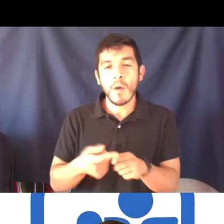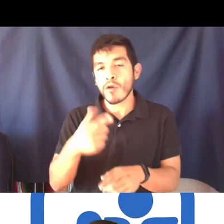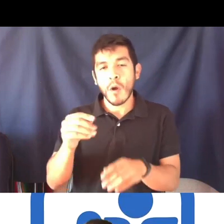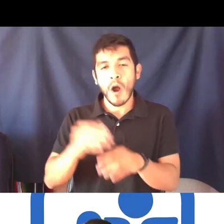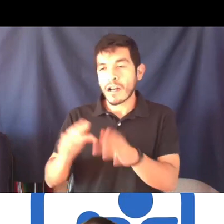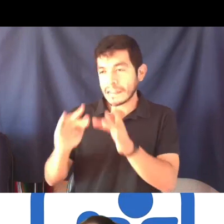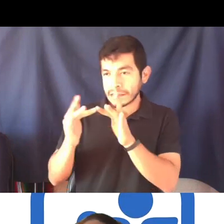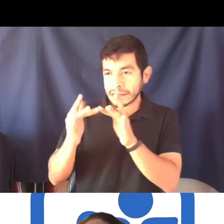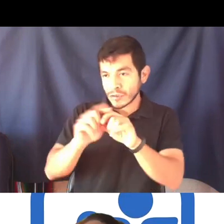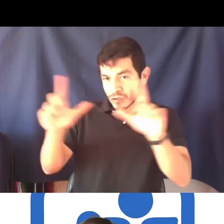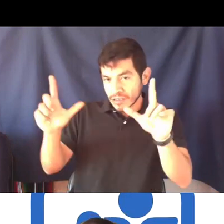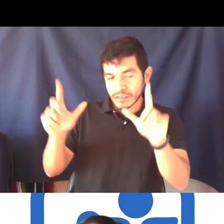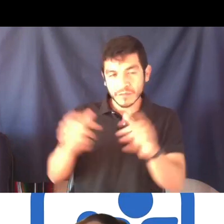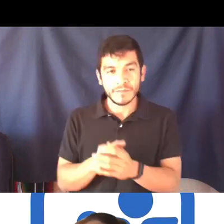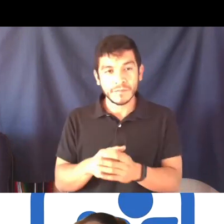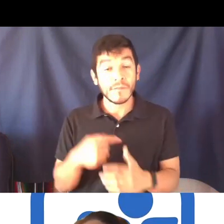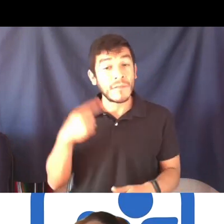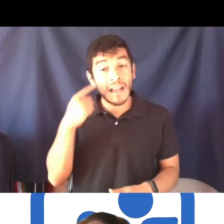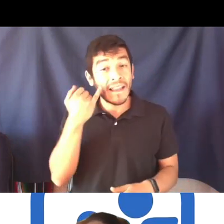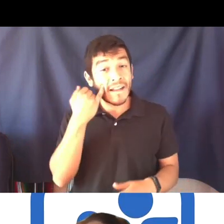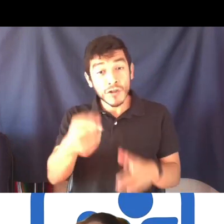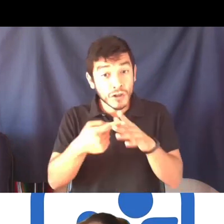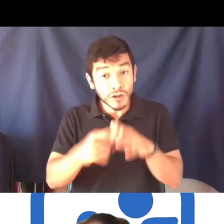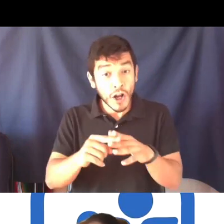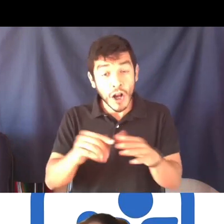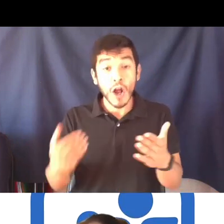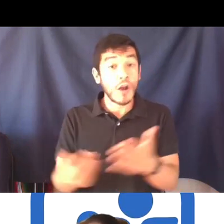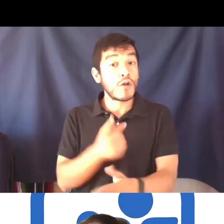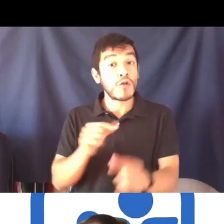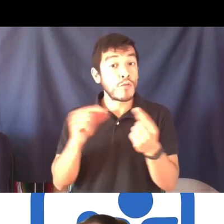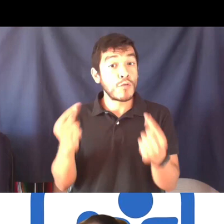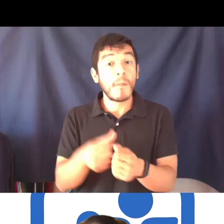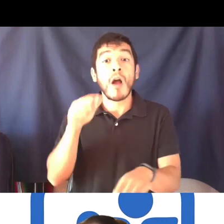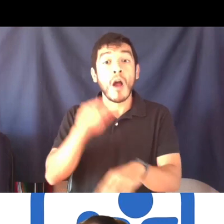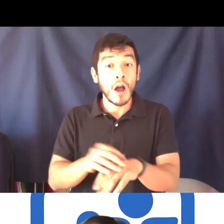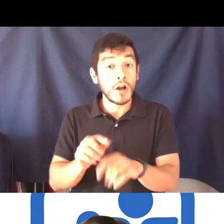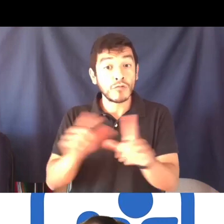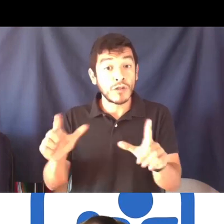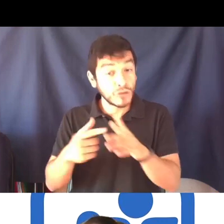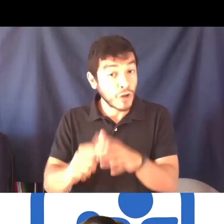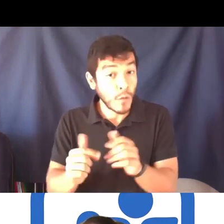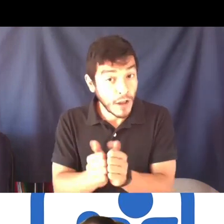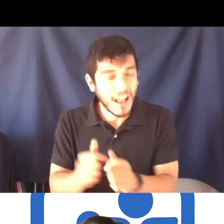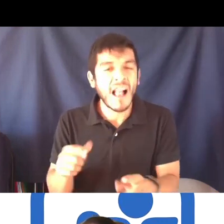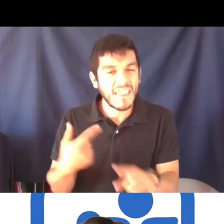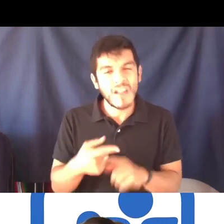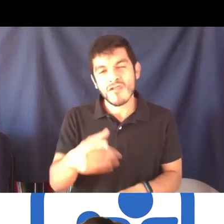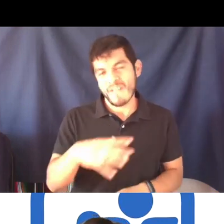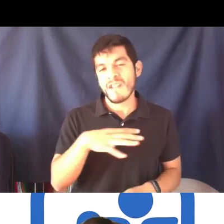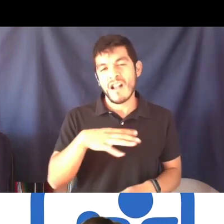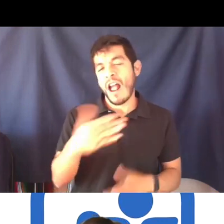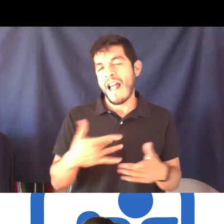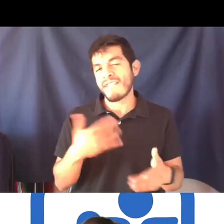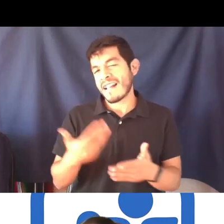screen. Now, I think if you're starting a group from scratch on the screen to begin with, then you probably have an